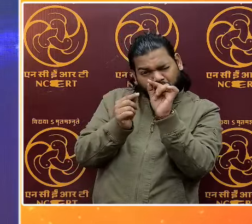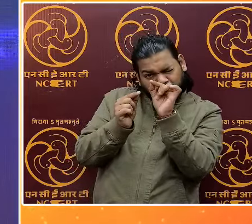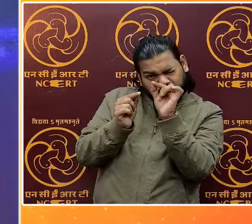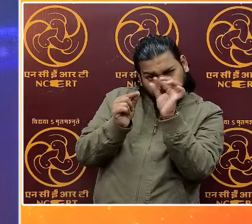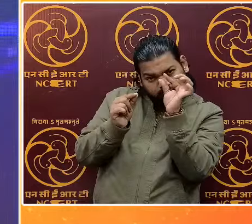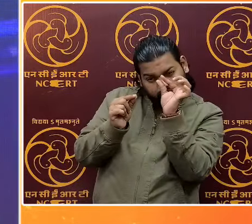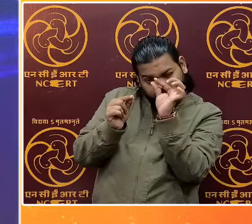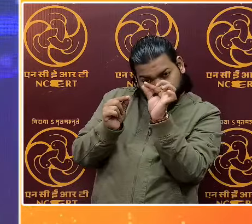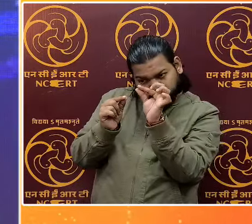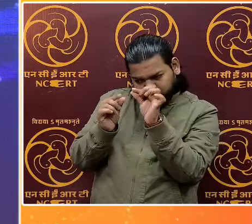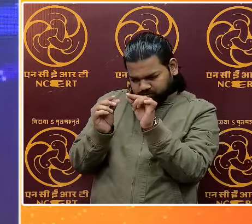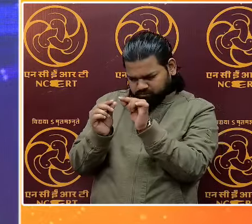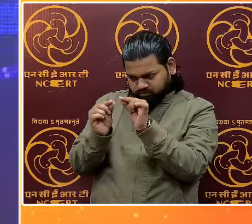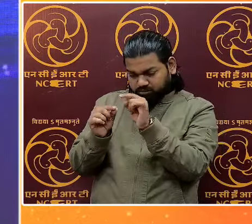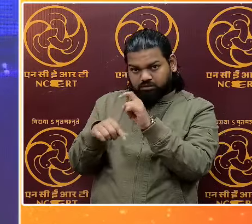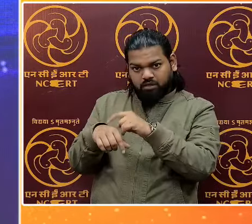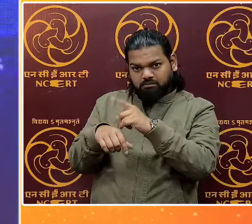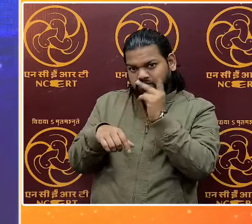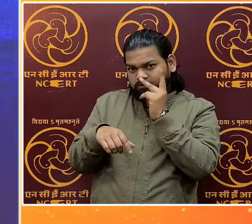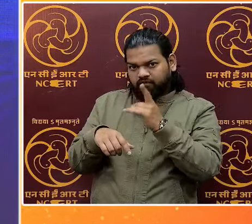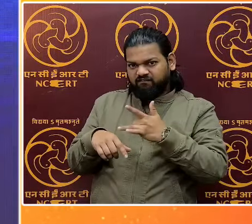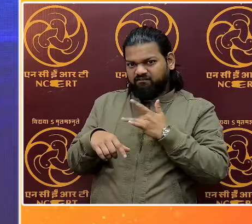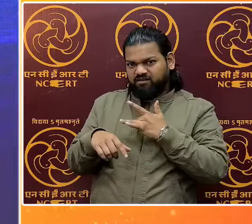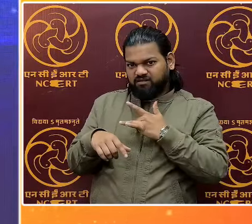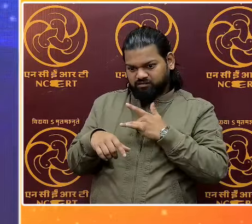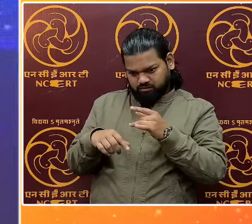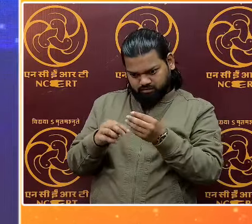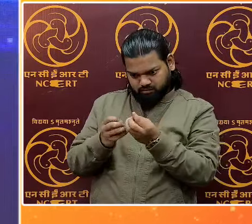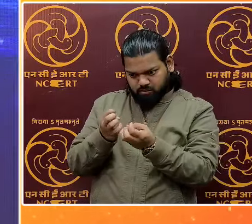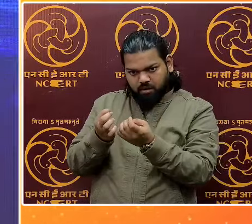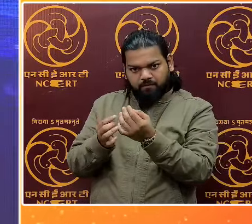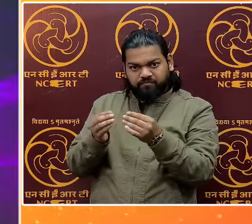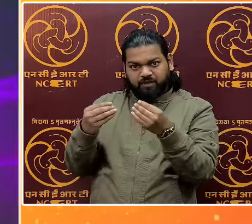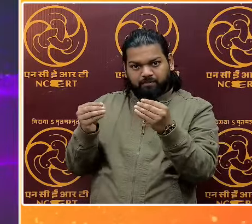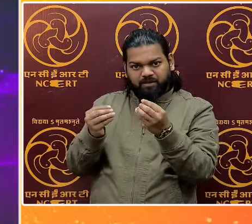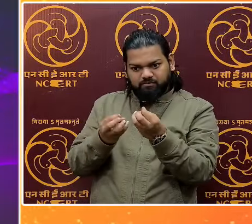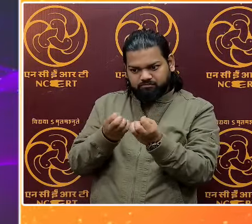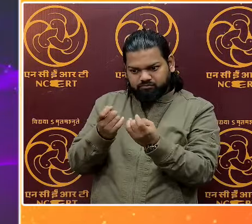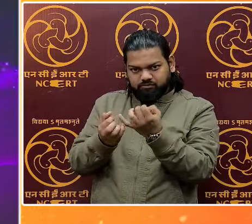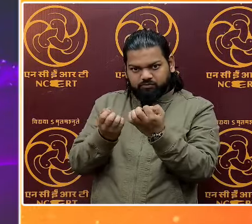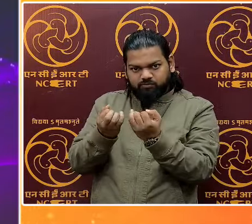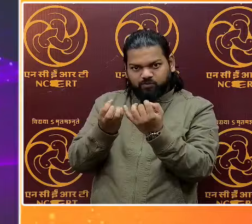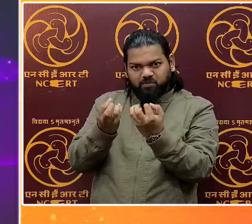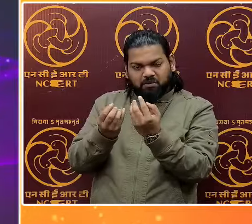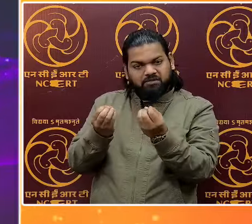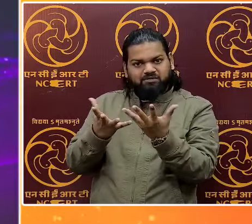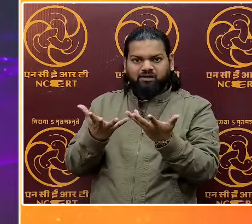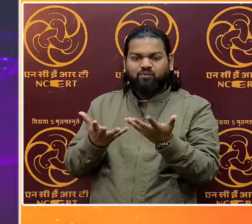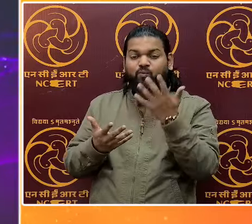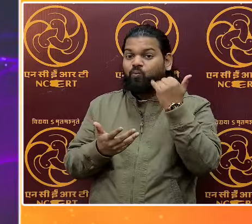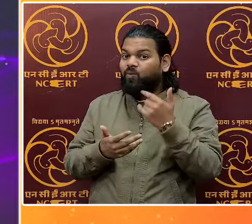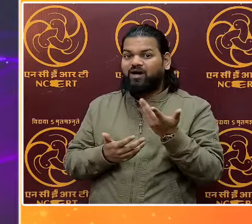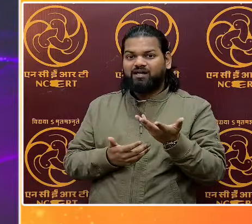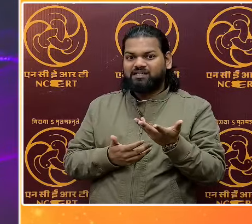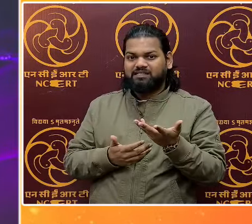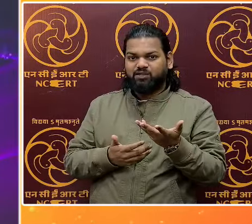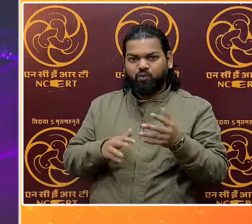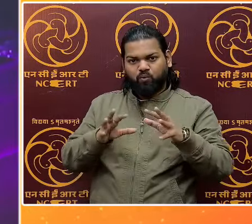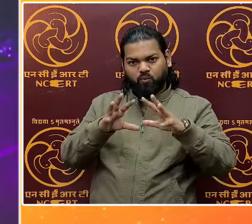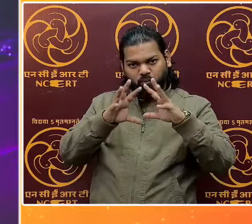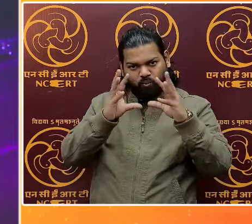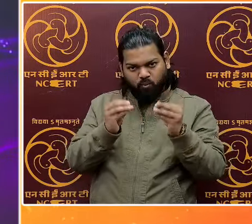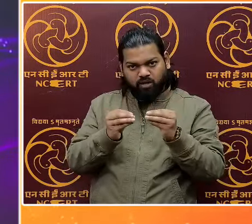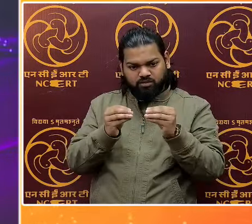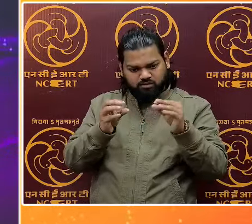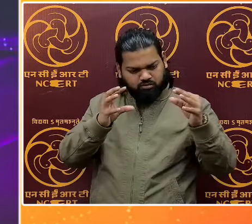if you keep it for some time, you may see that the paper can also start to burn, because yes, all the light rays